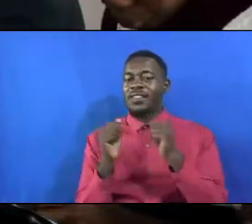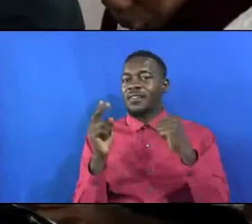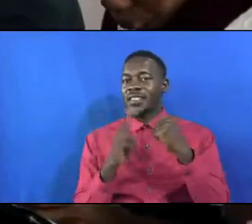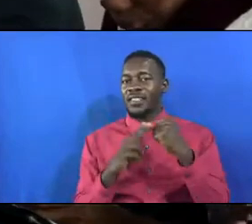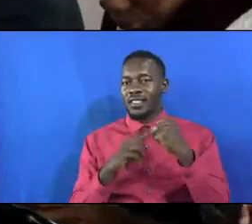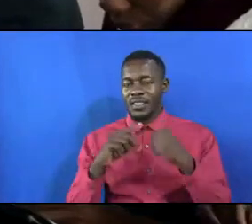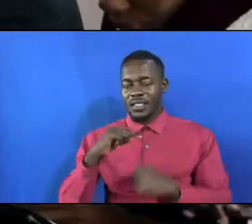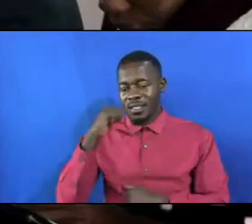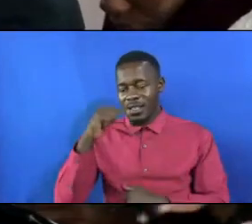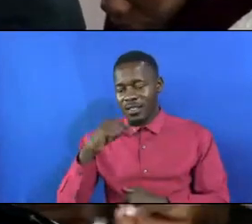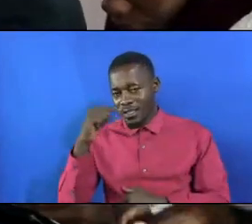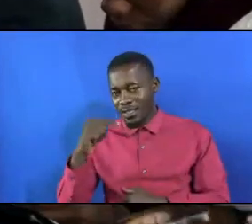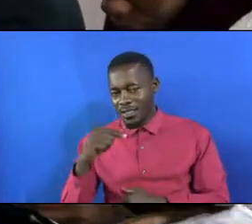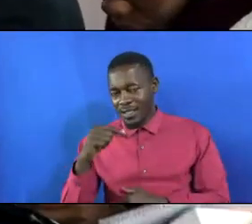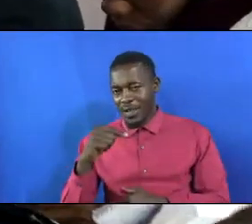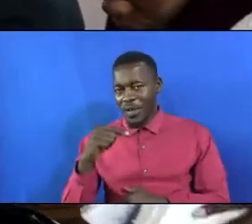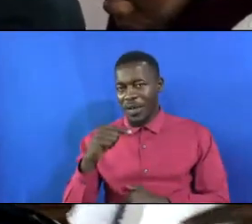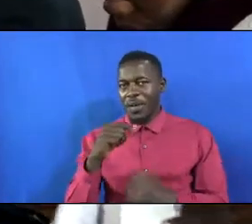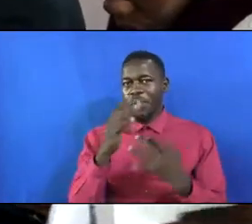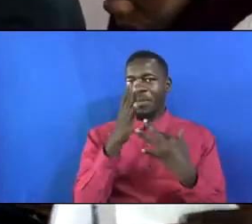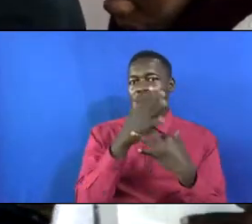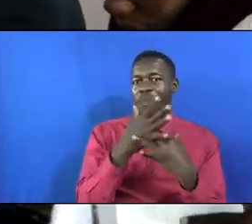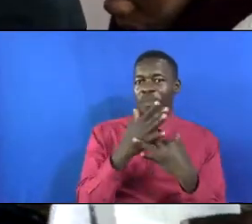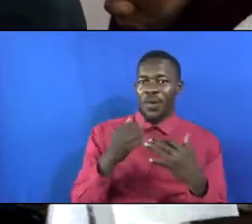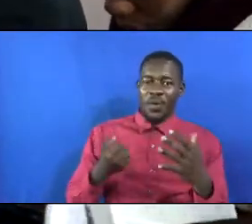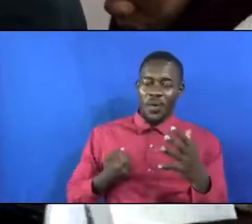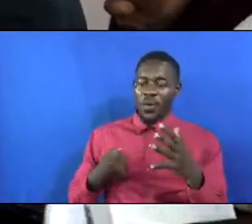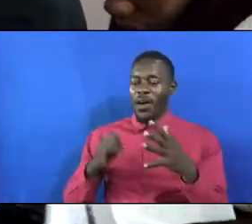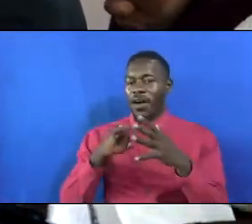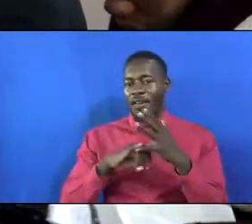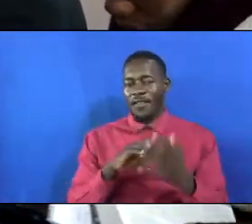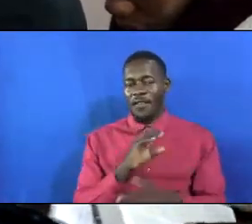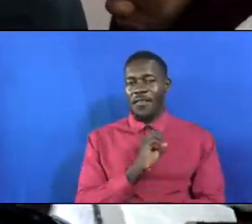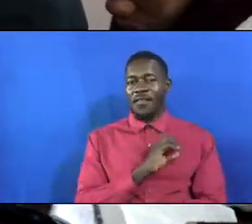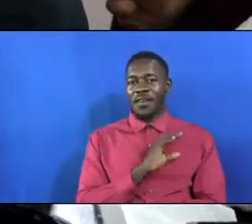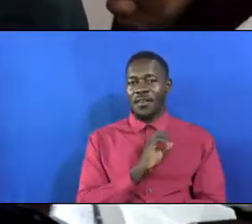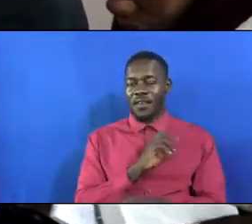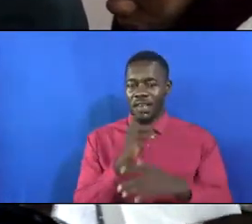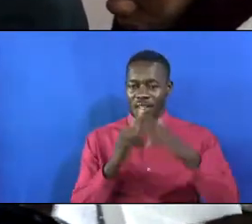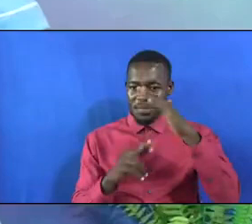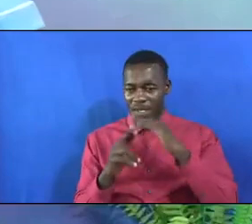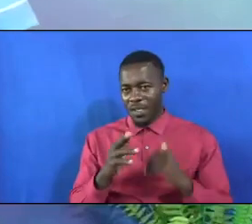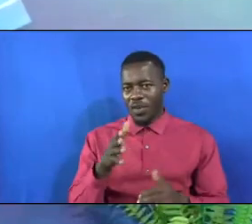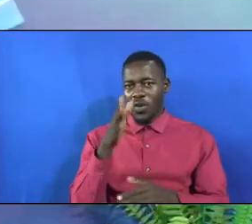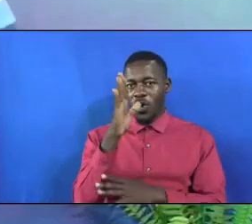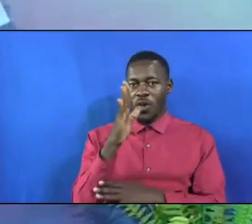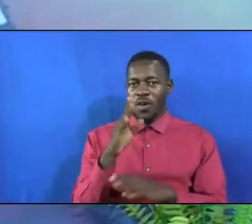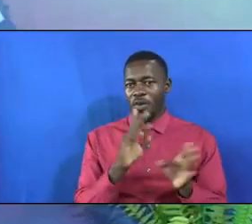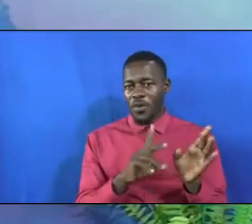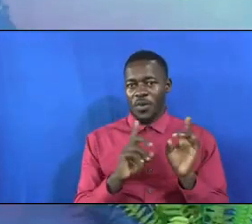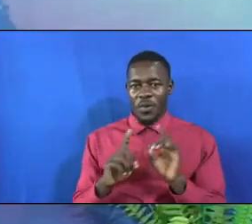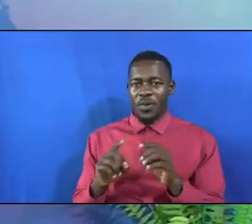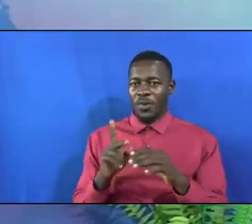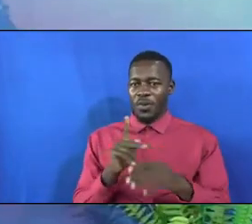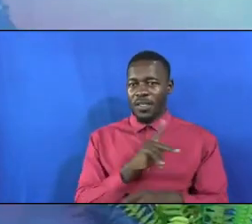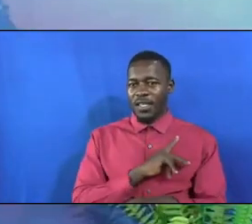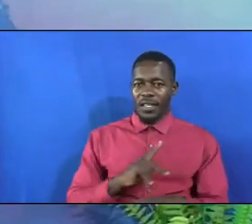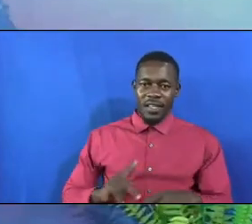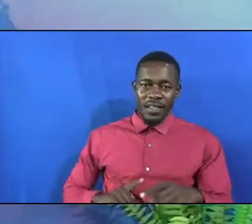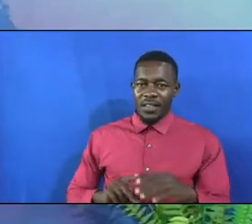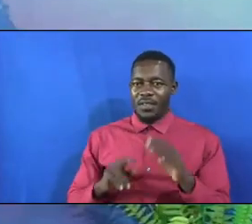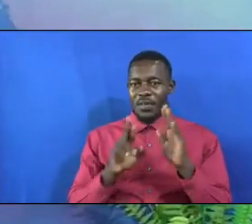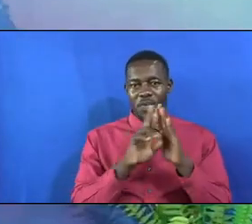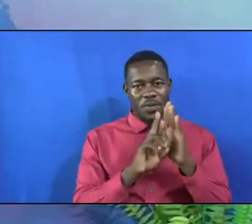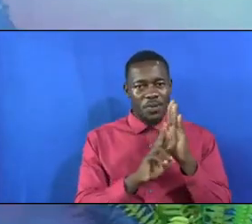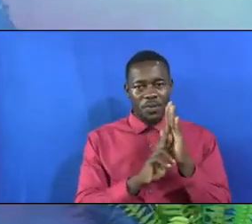verse 17 said, the midwives, however, feared God and did not do what the king of Egypt had told them to